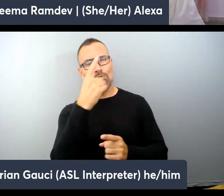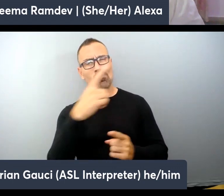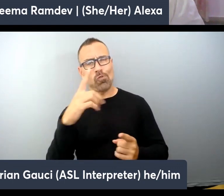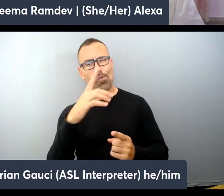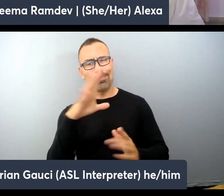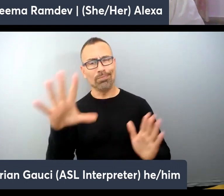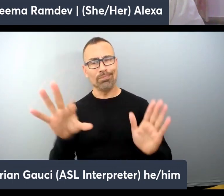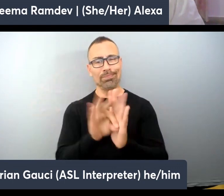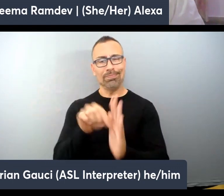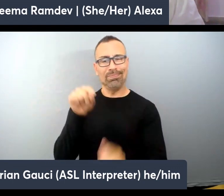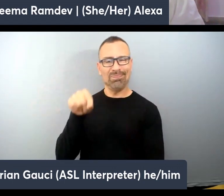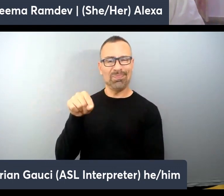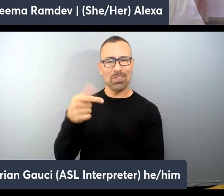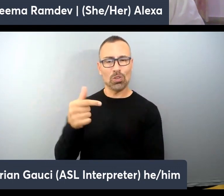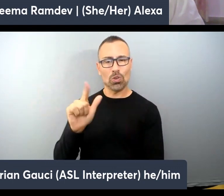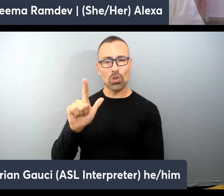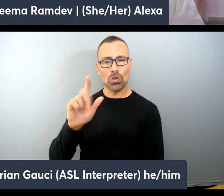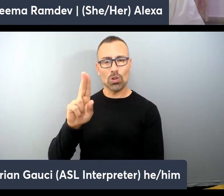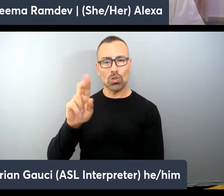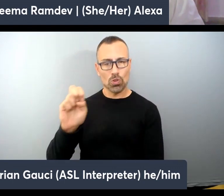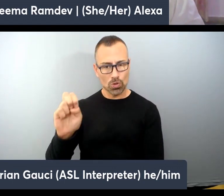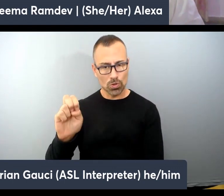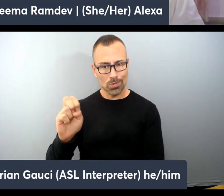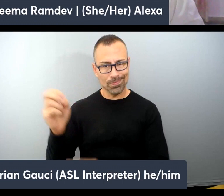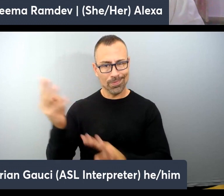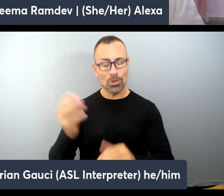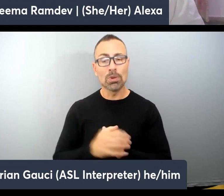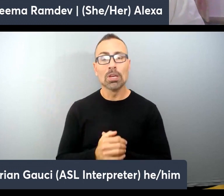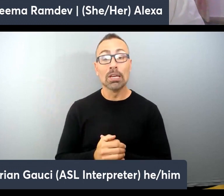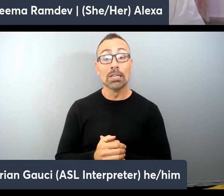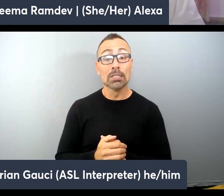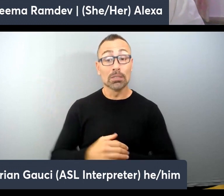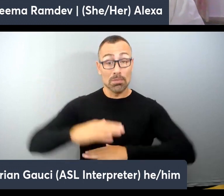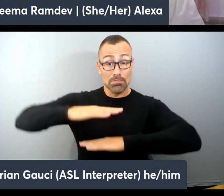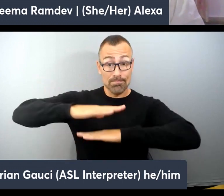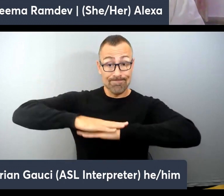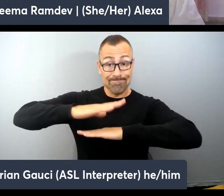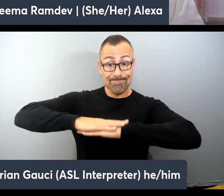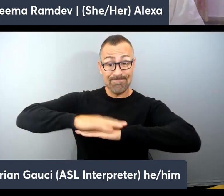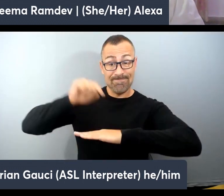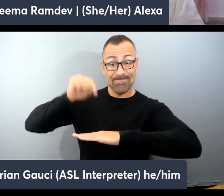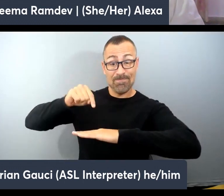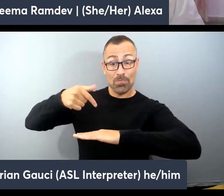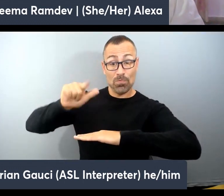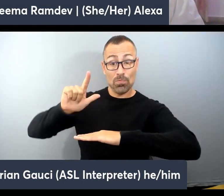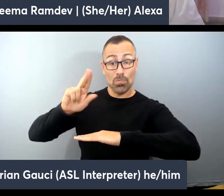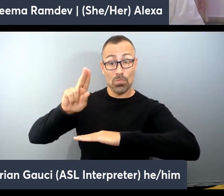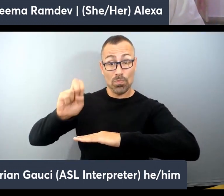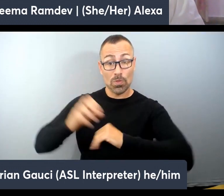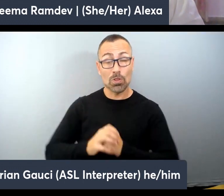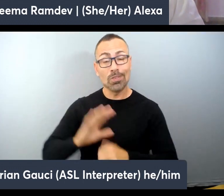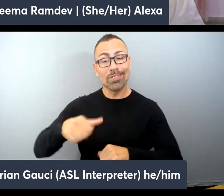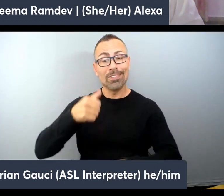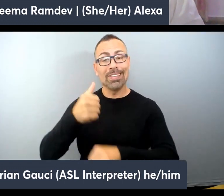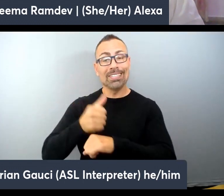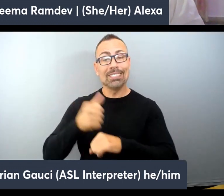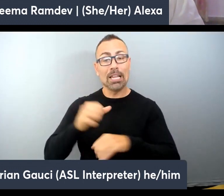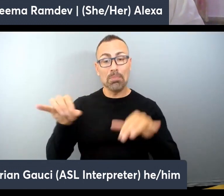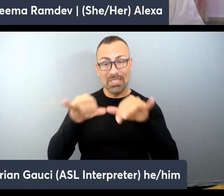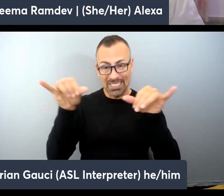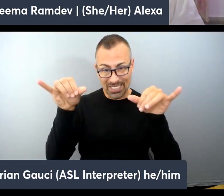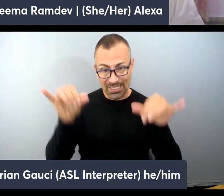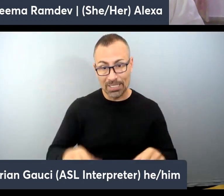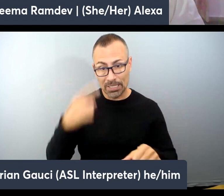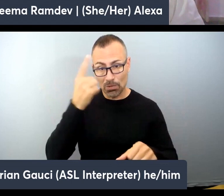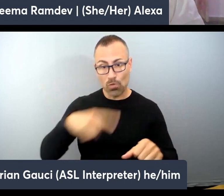is, the Glue platform is the development and operational ecosystem Glue provides to